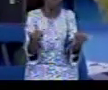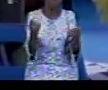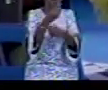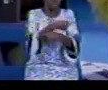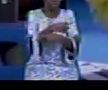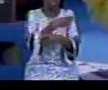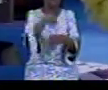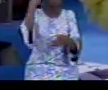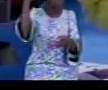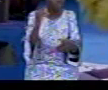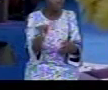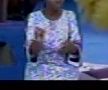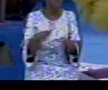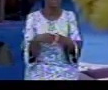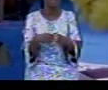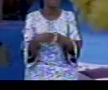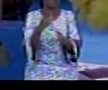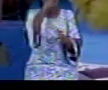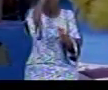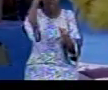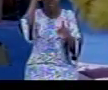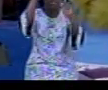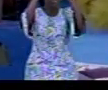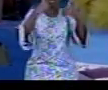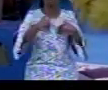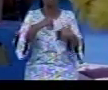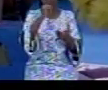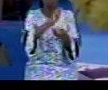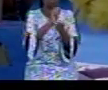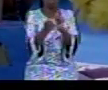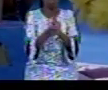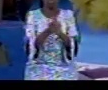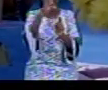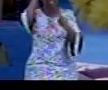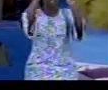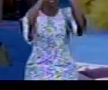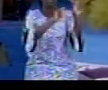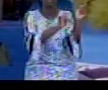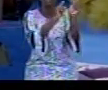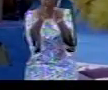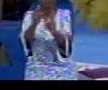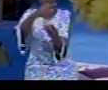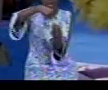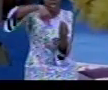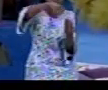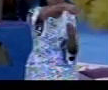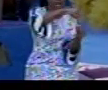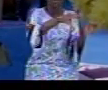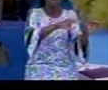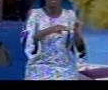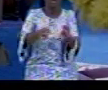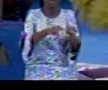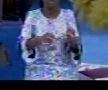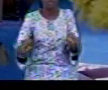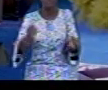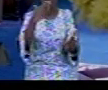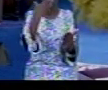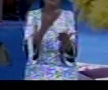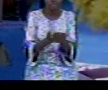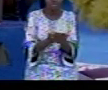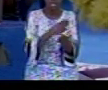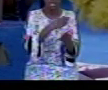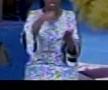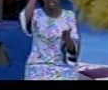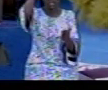forever. Because he has not changed, he went about doing good and is going about